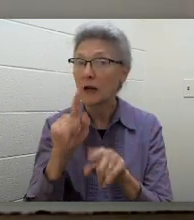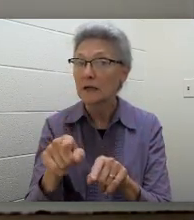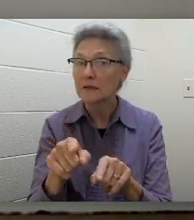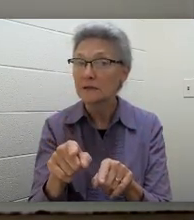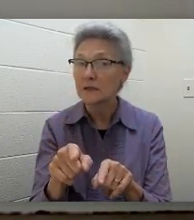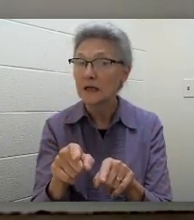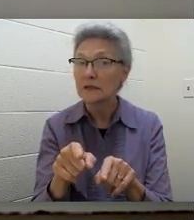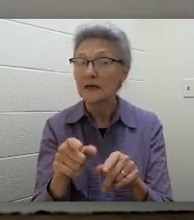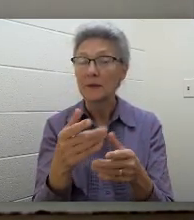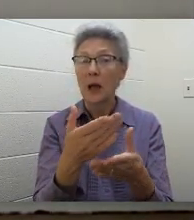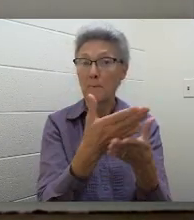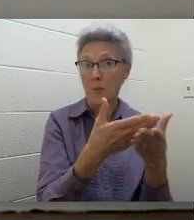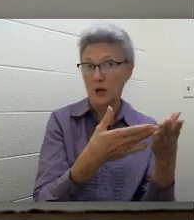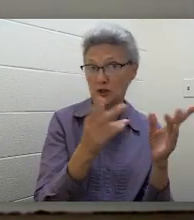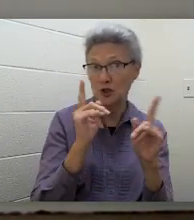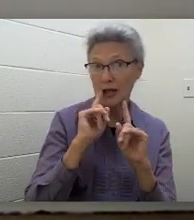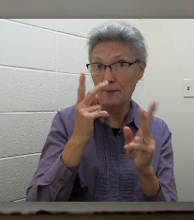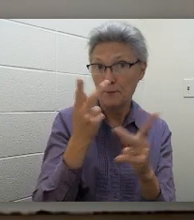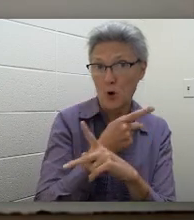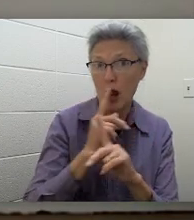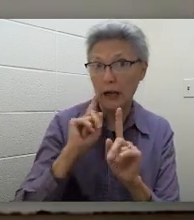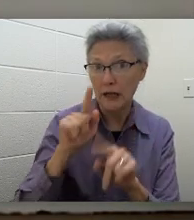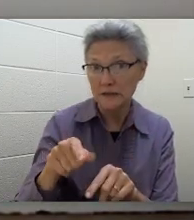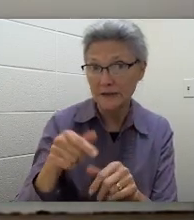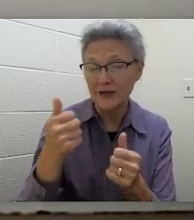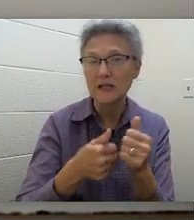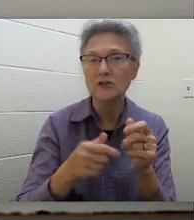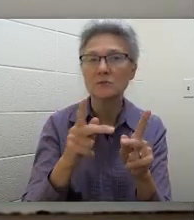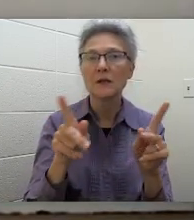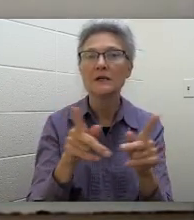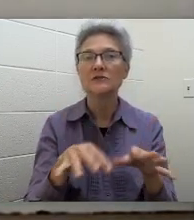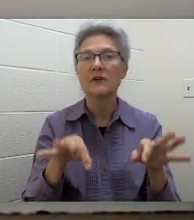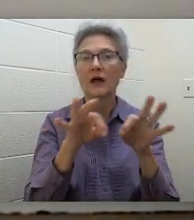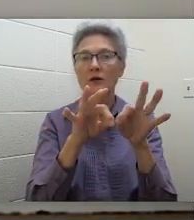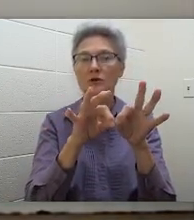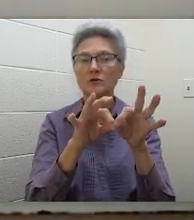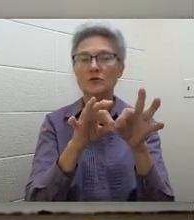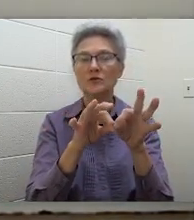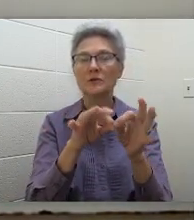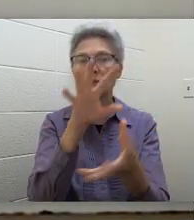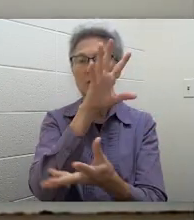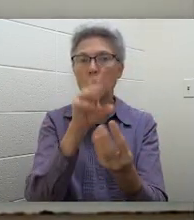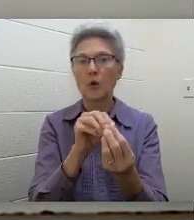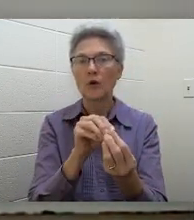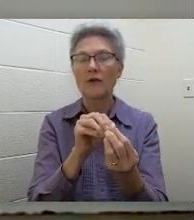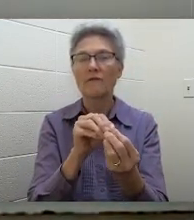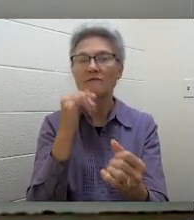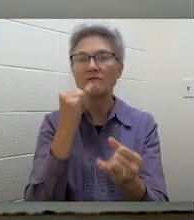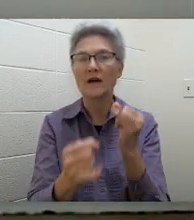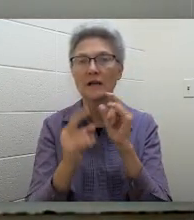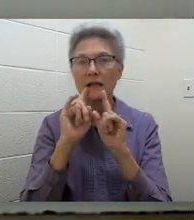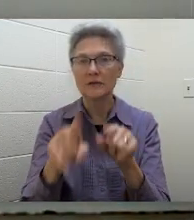I'm getting the partial products of each of these place value positions to get my total final product.